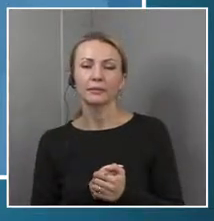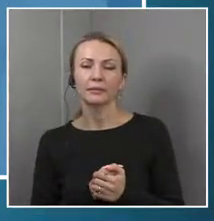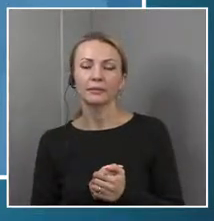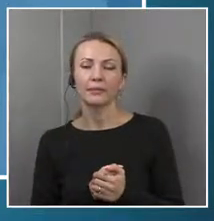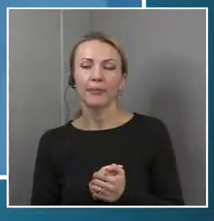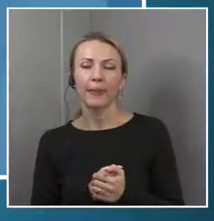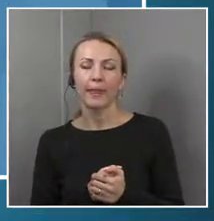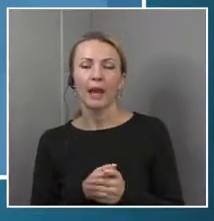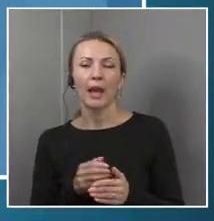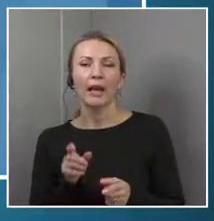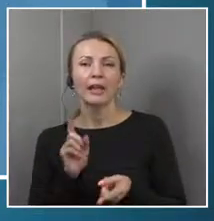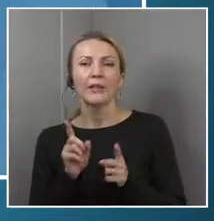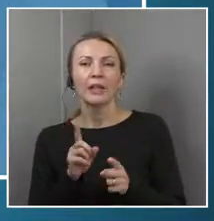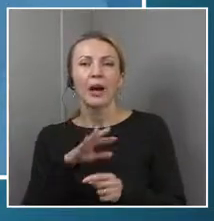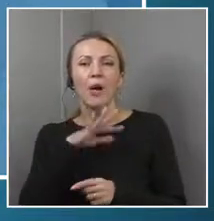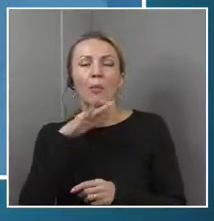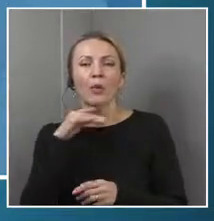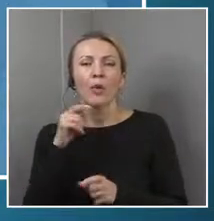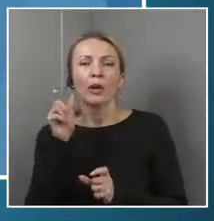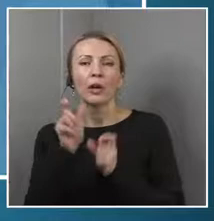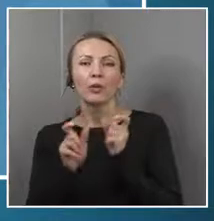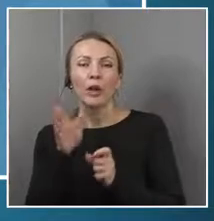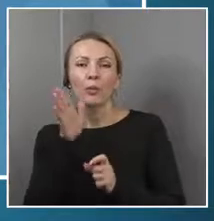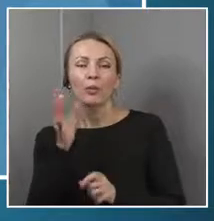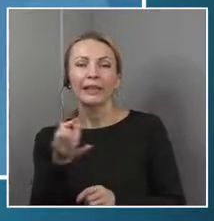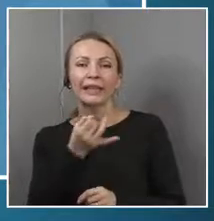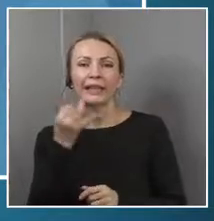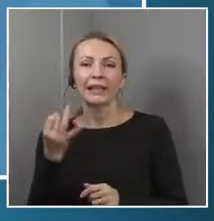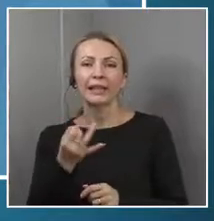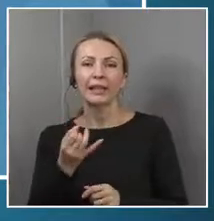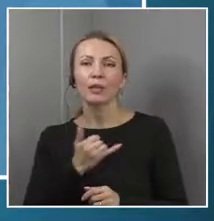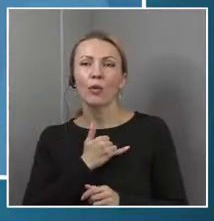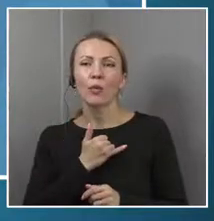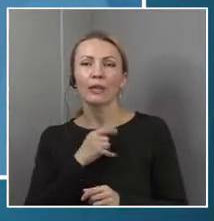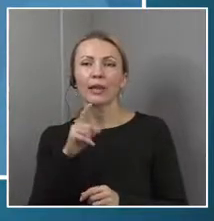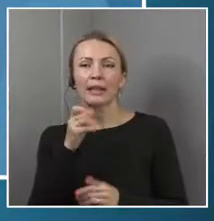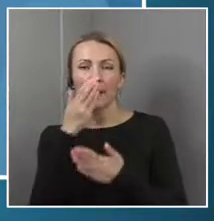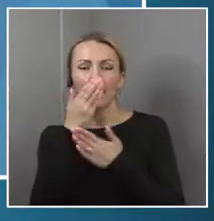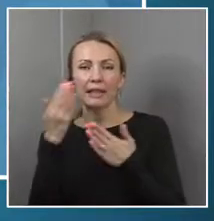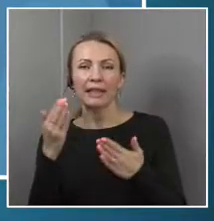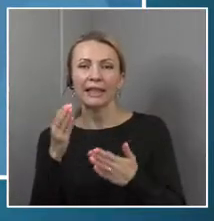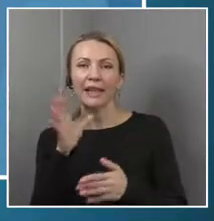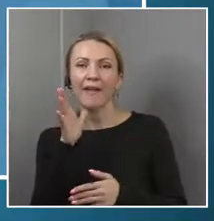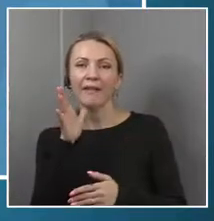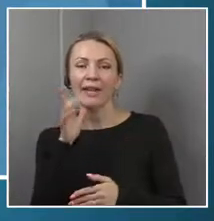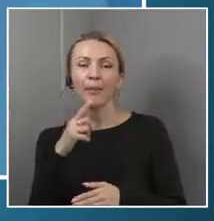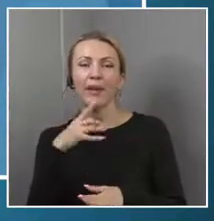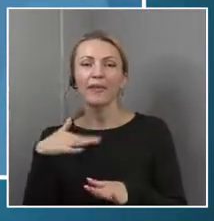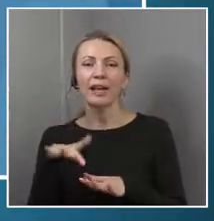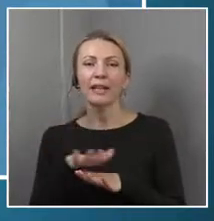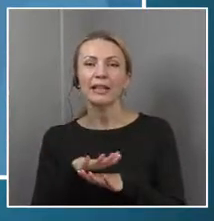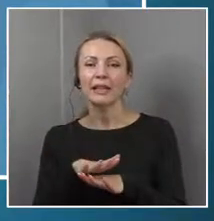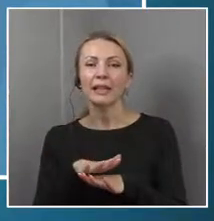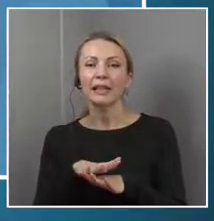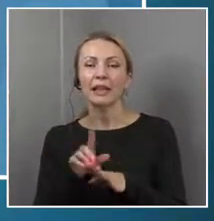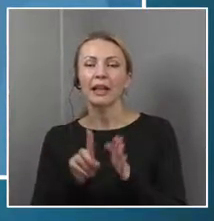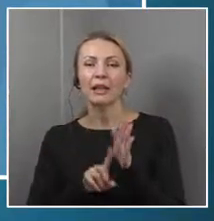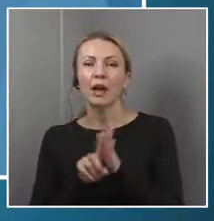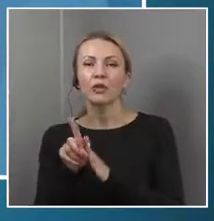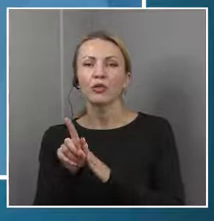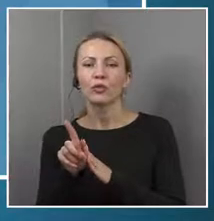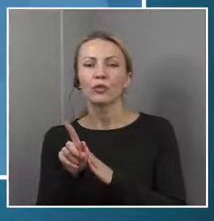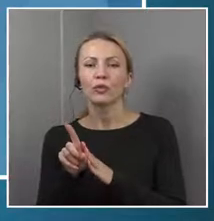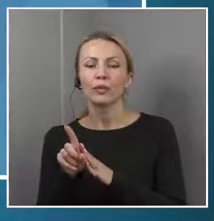to bring up, because I believe it's going to be interesting to you all.